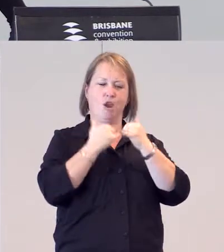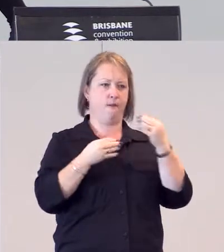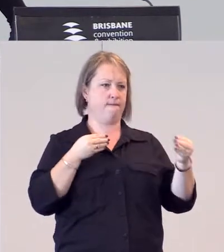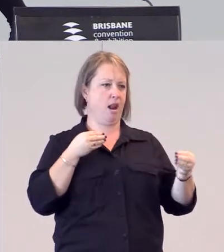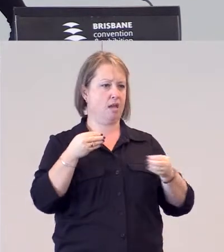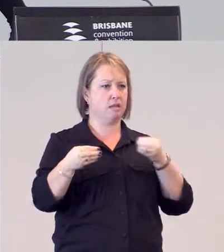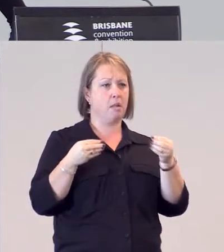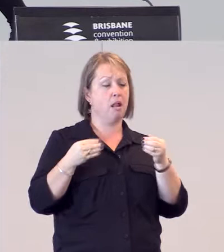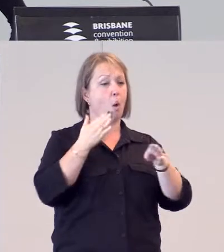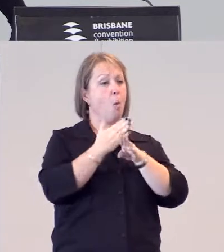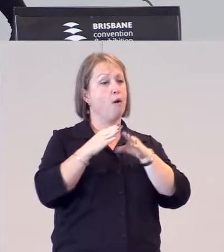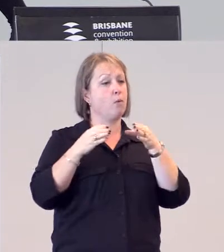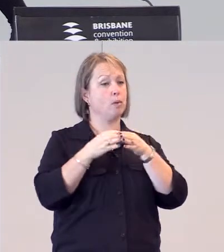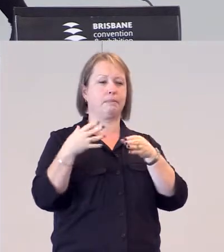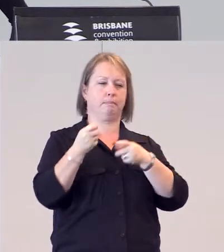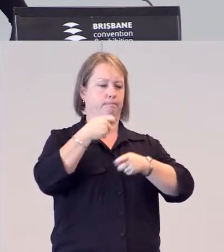be very flexible in terms